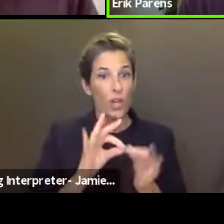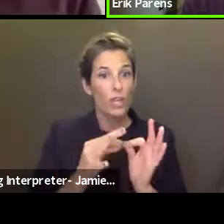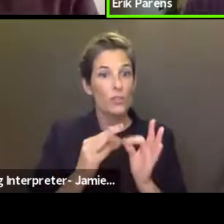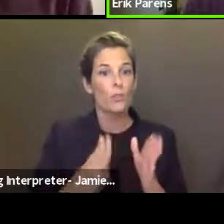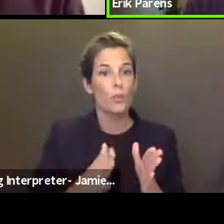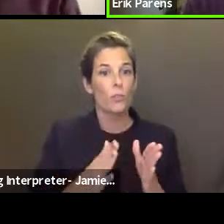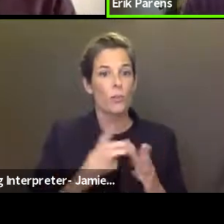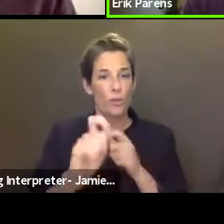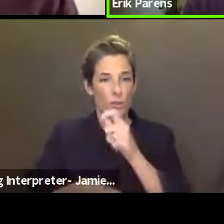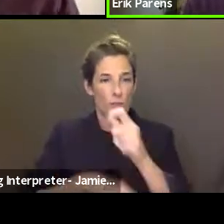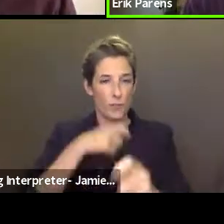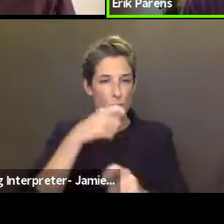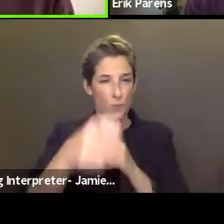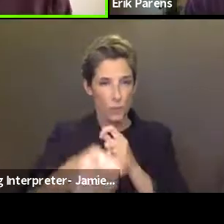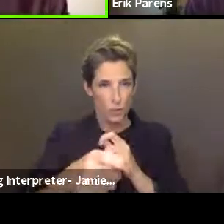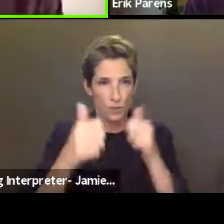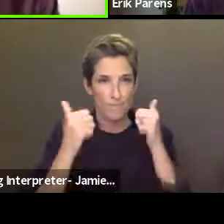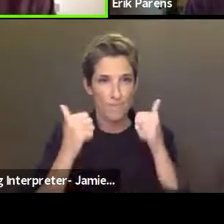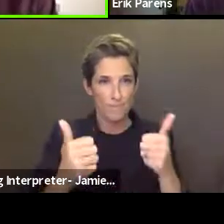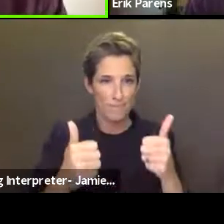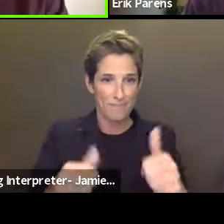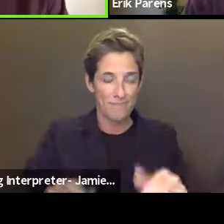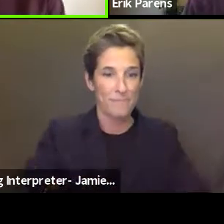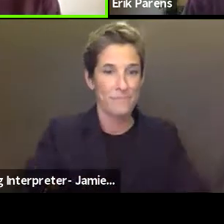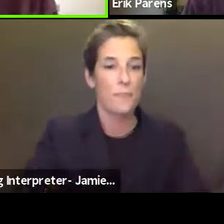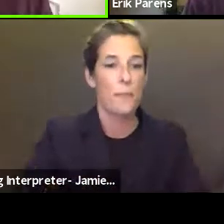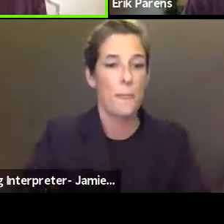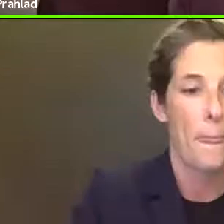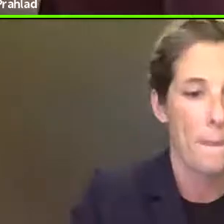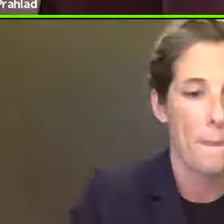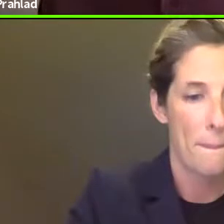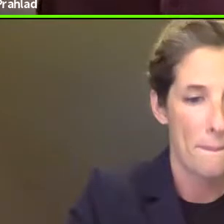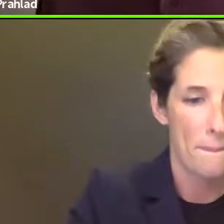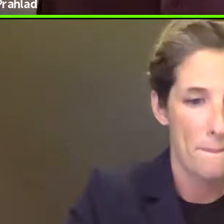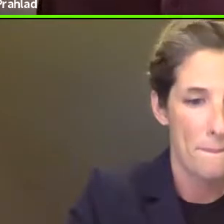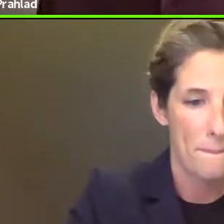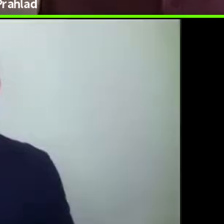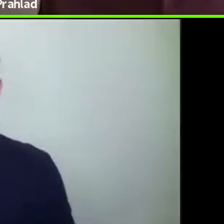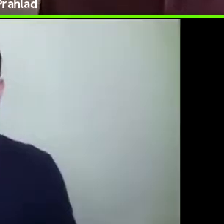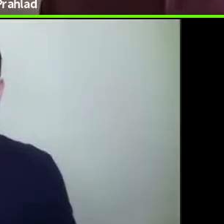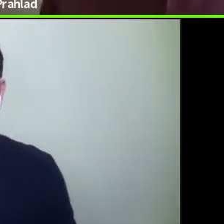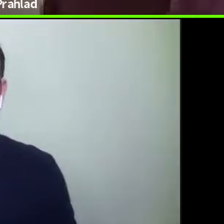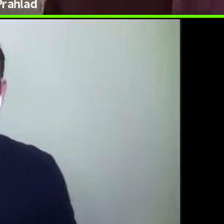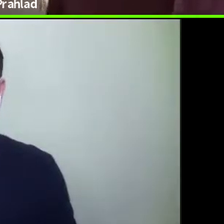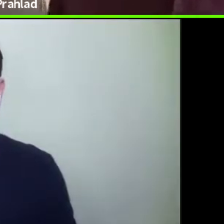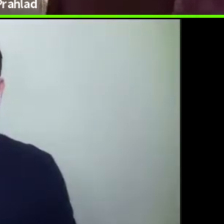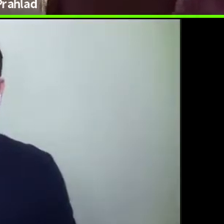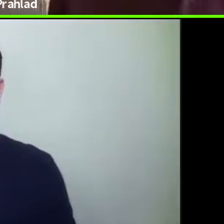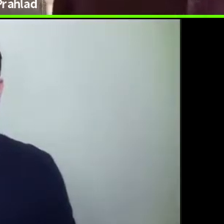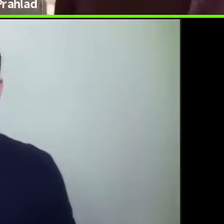Prahlad? Thank you, Eric, for that introduction.